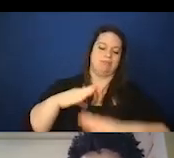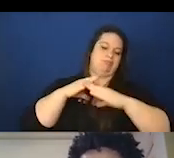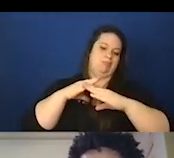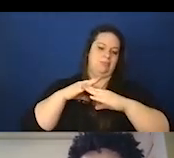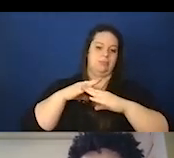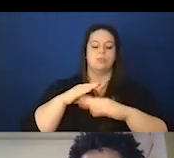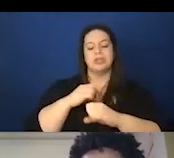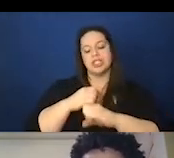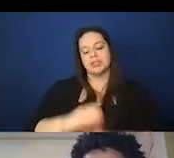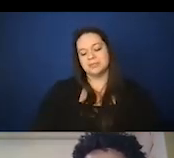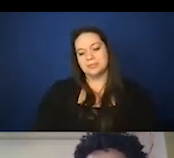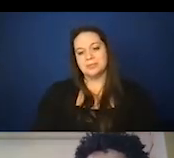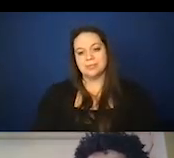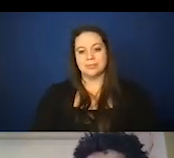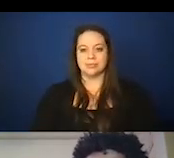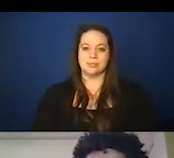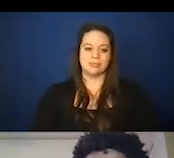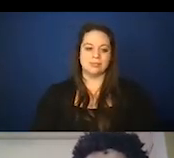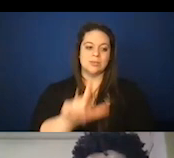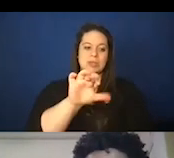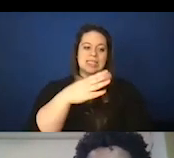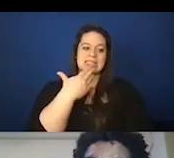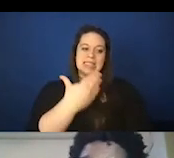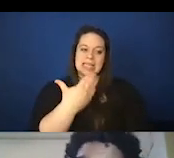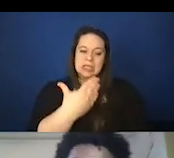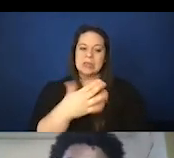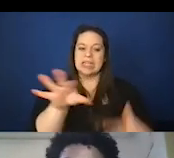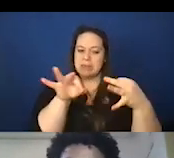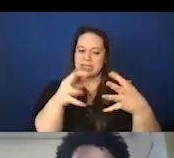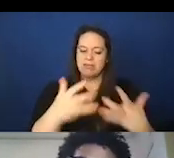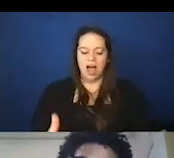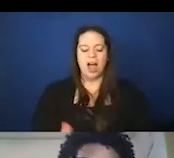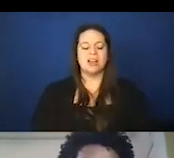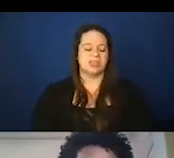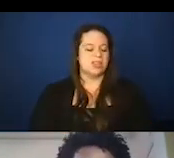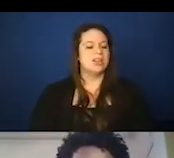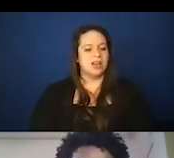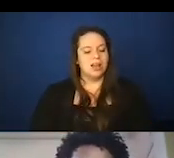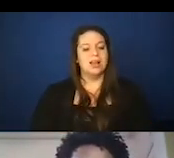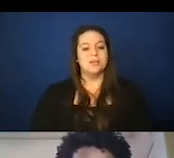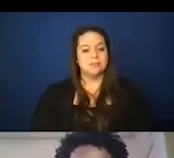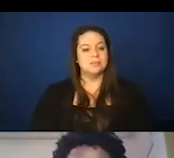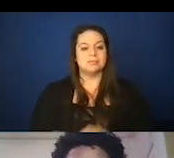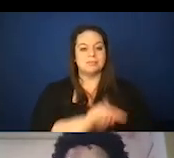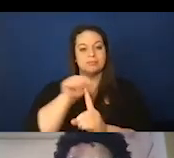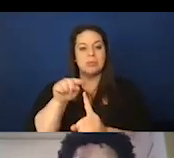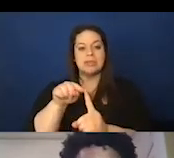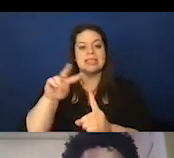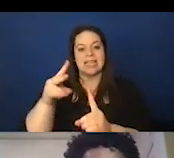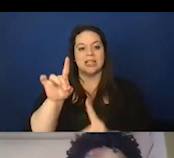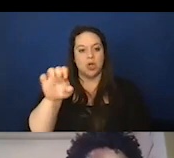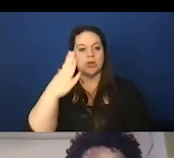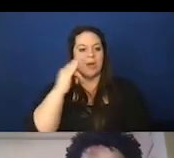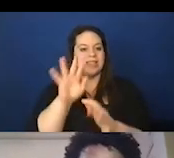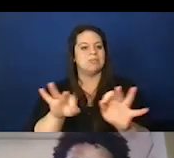protection. Thank you. That explains a lot in terms of the second dose and why it's needed,